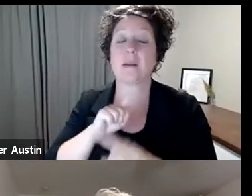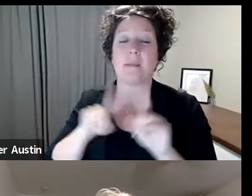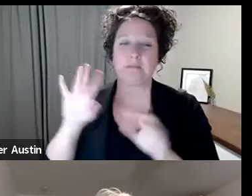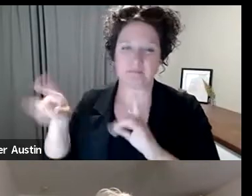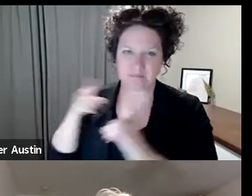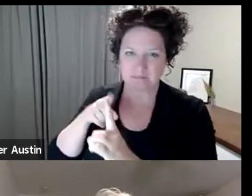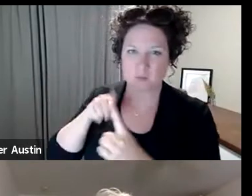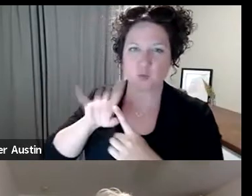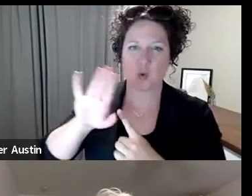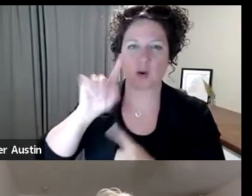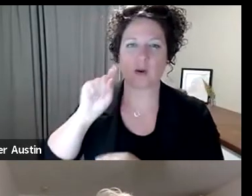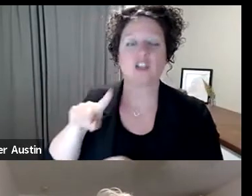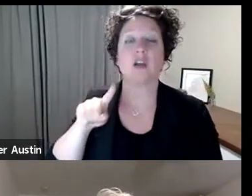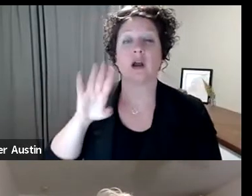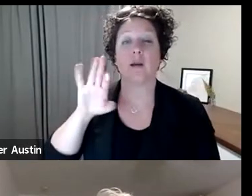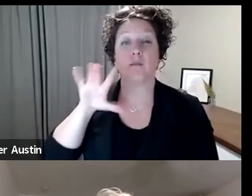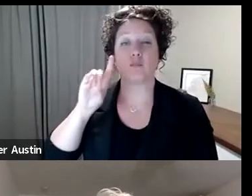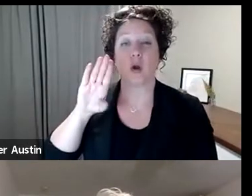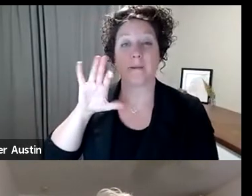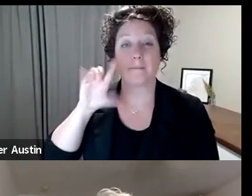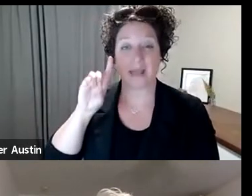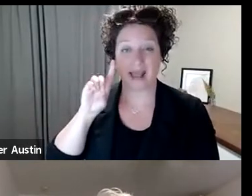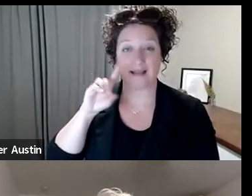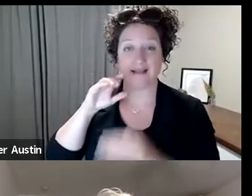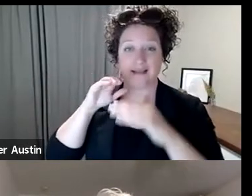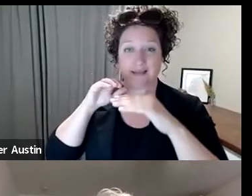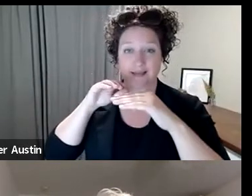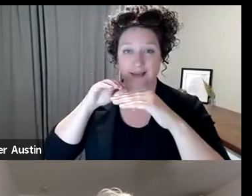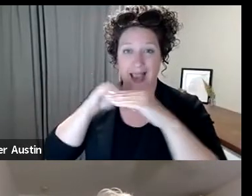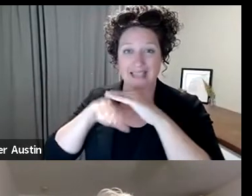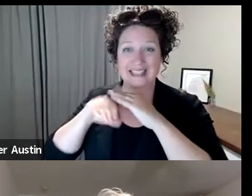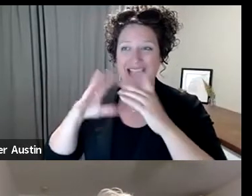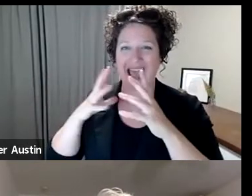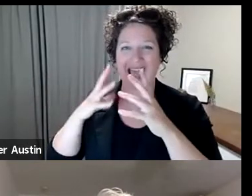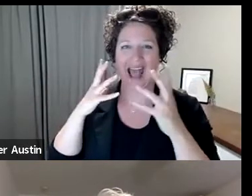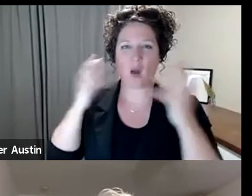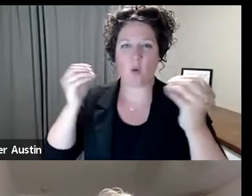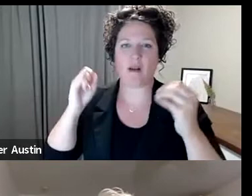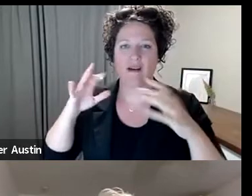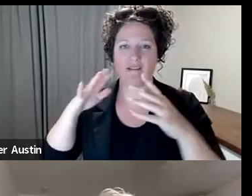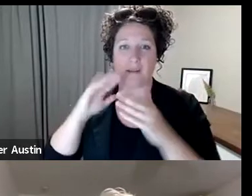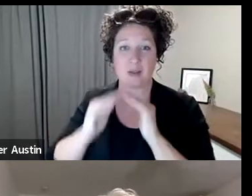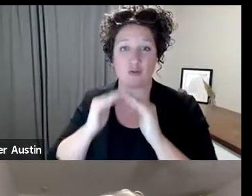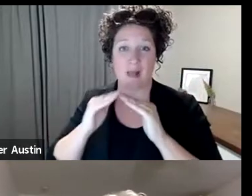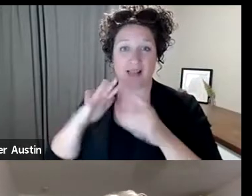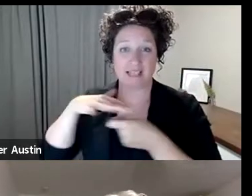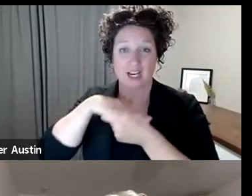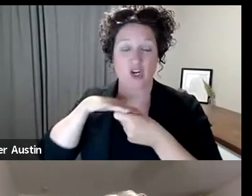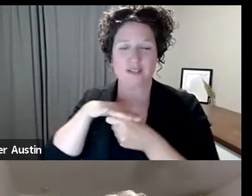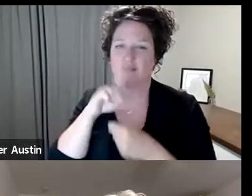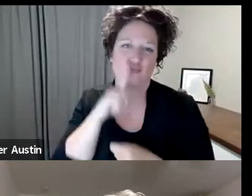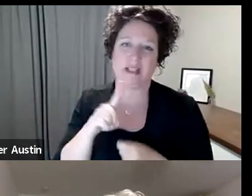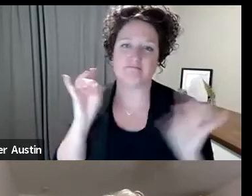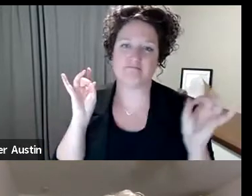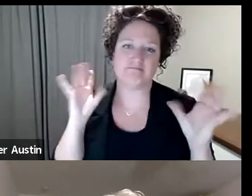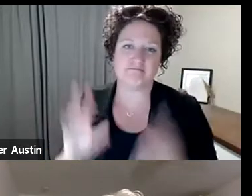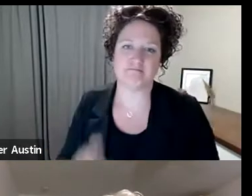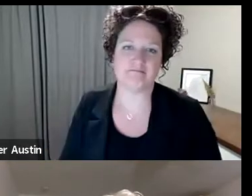your question, broadband access outside metropolitan areas in Alaska is frankly